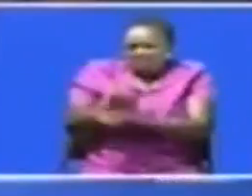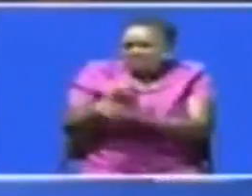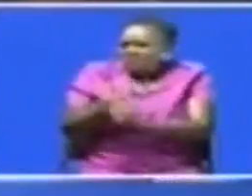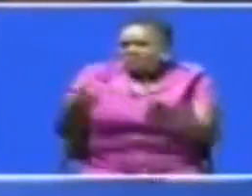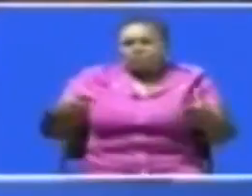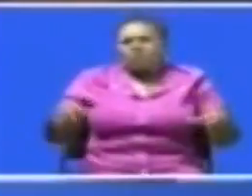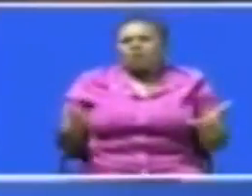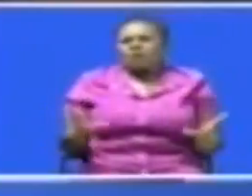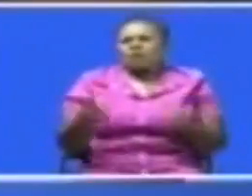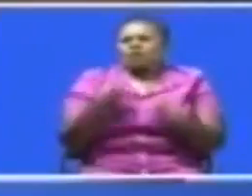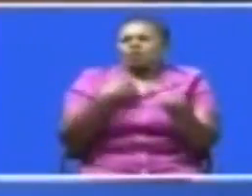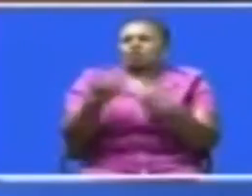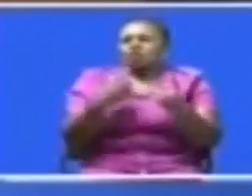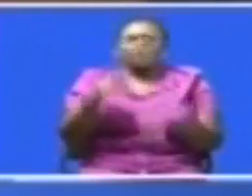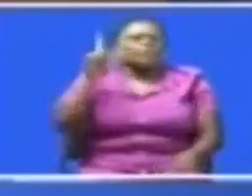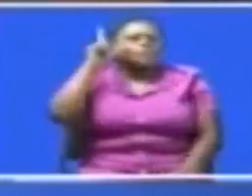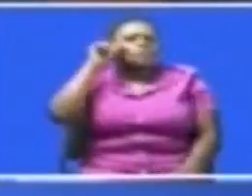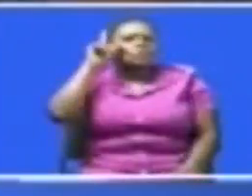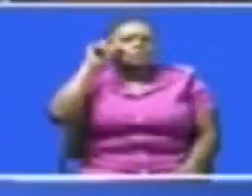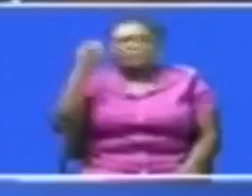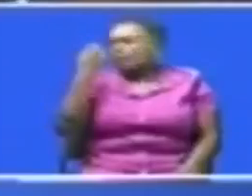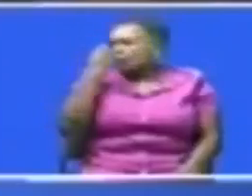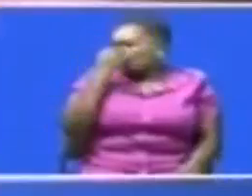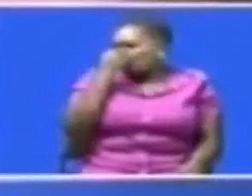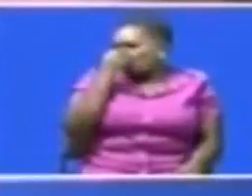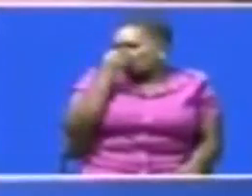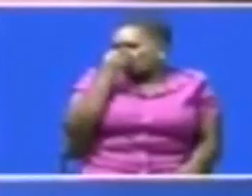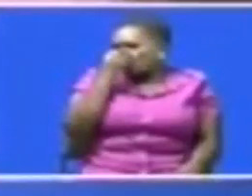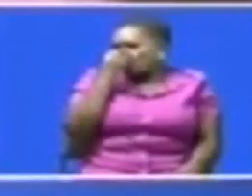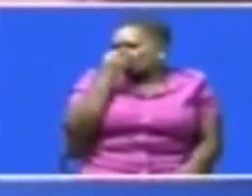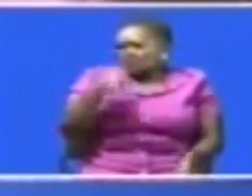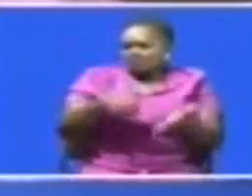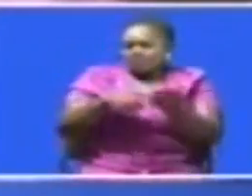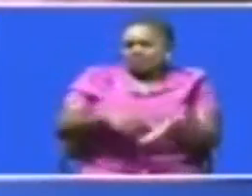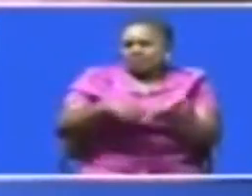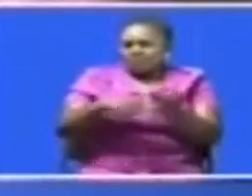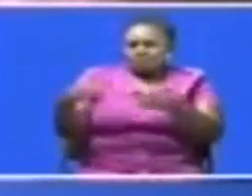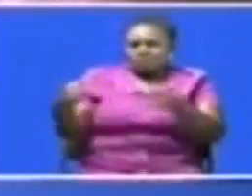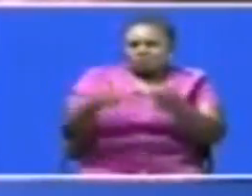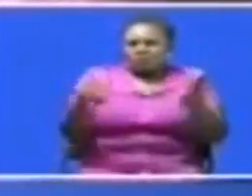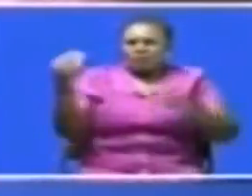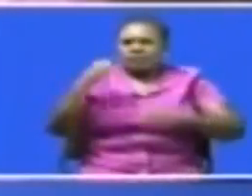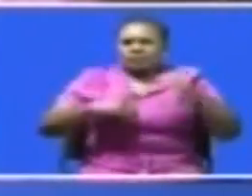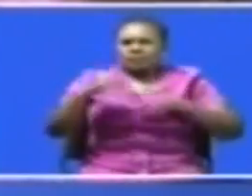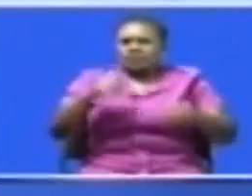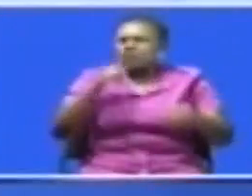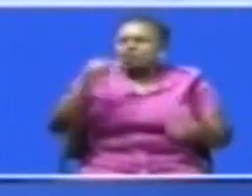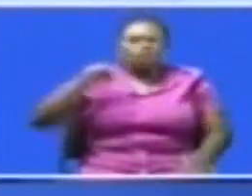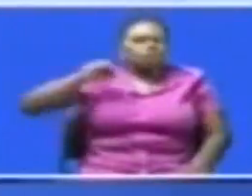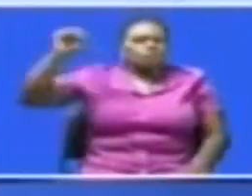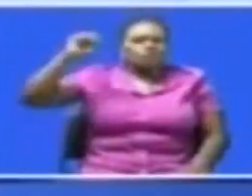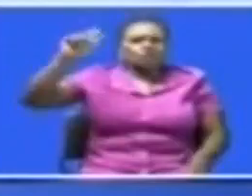We can't allow that. Speaking in Mombasa, Deputy President William Ruto insisted that the fight against corruption should not be